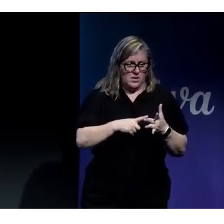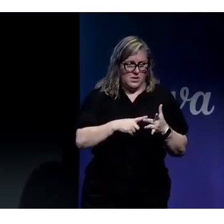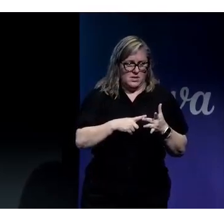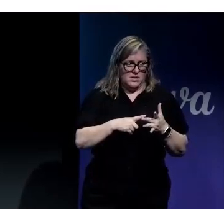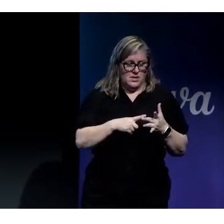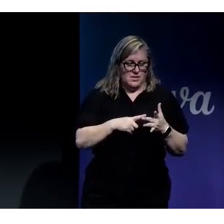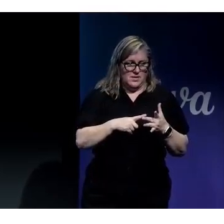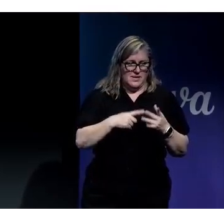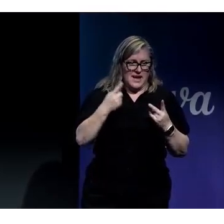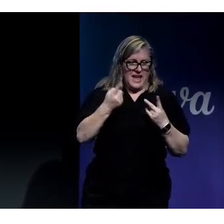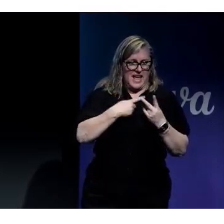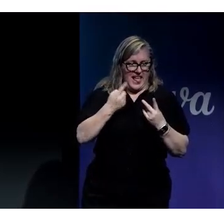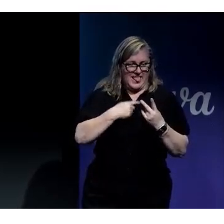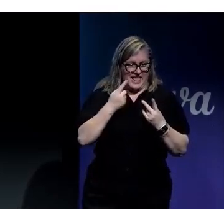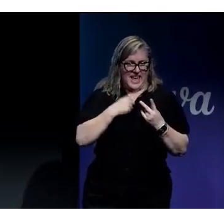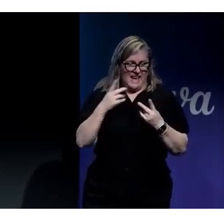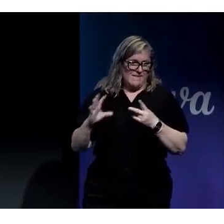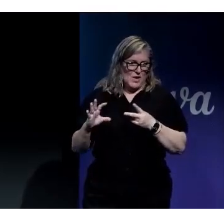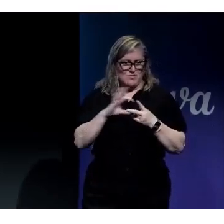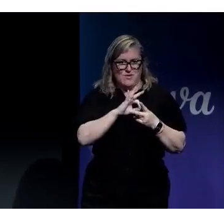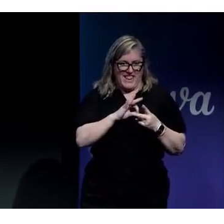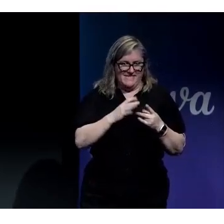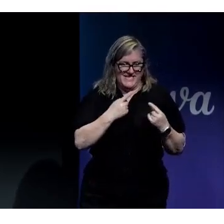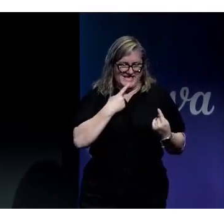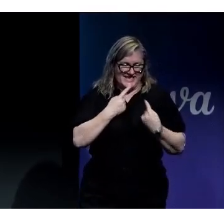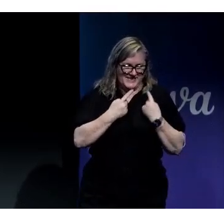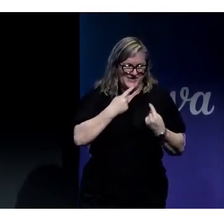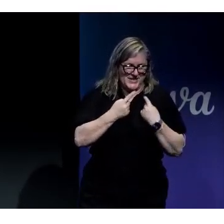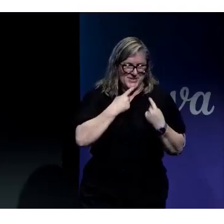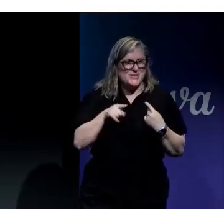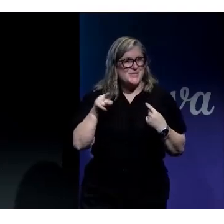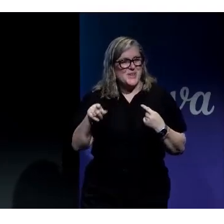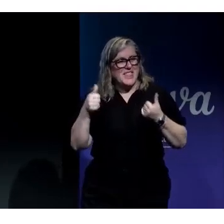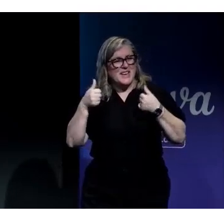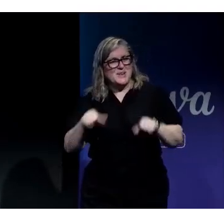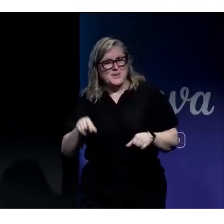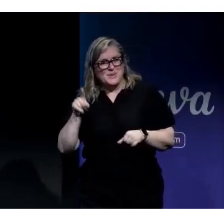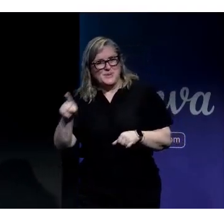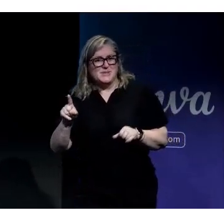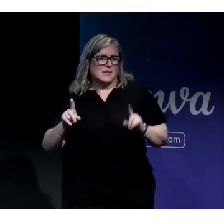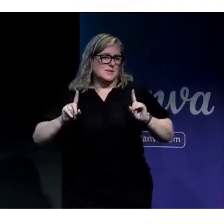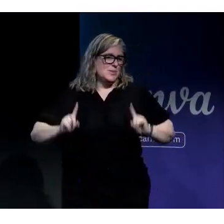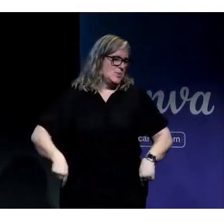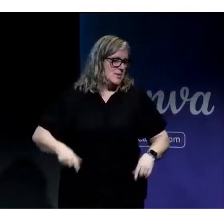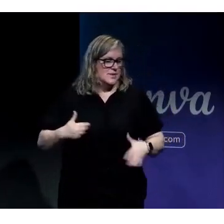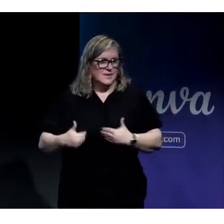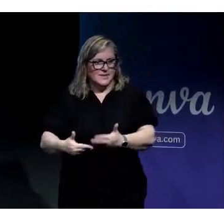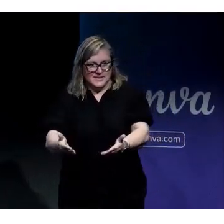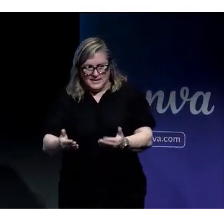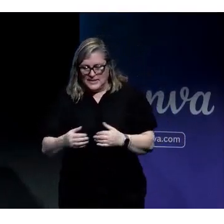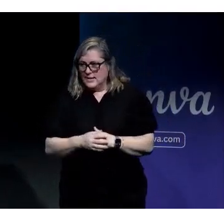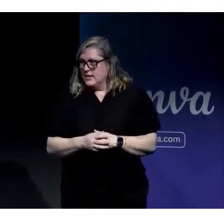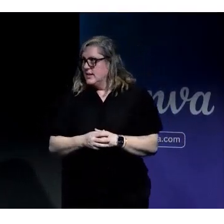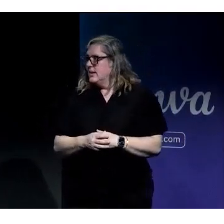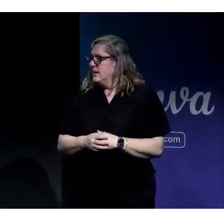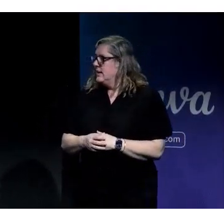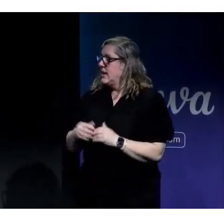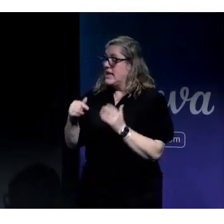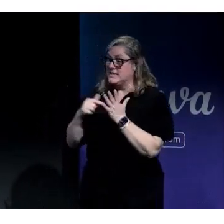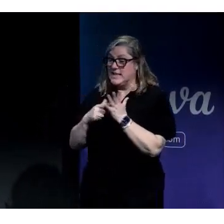only includes the relevant info required for a user to take an action. So we have a tab, and in the